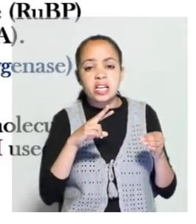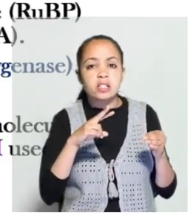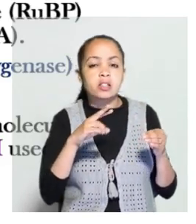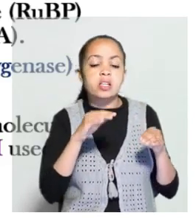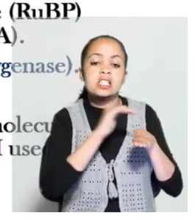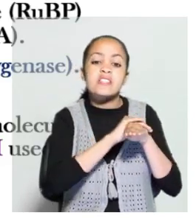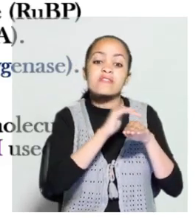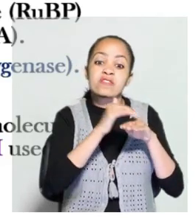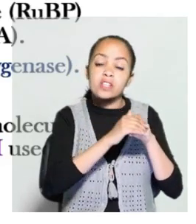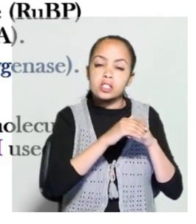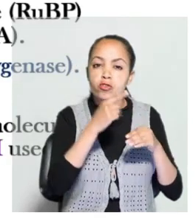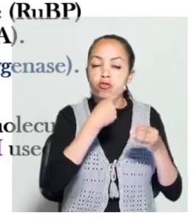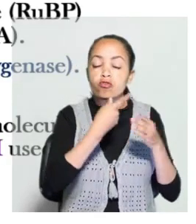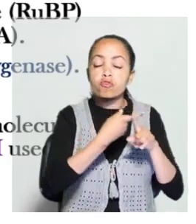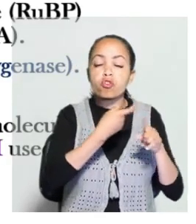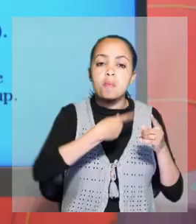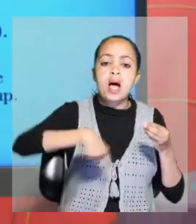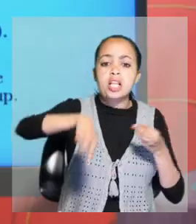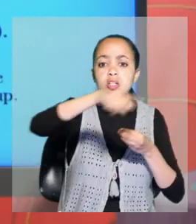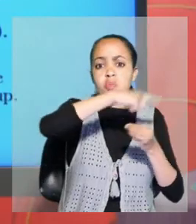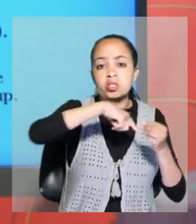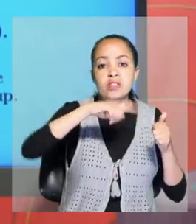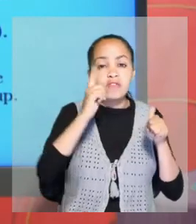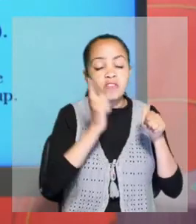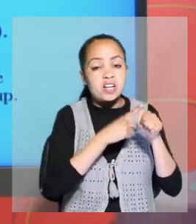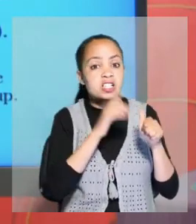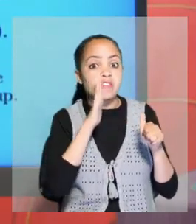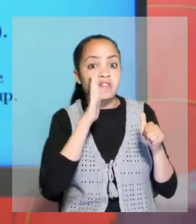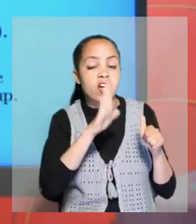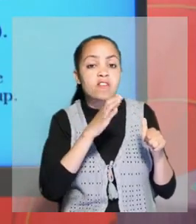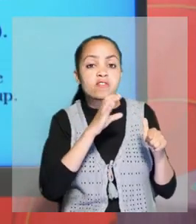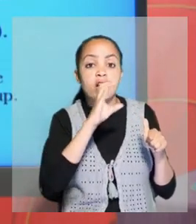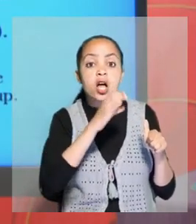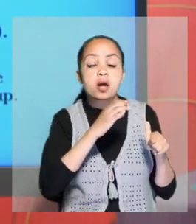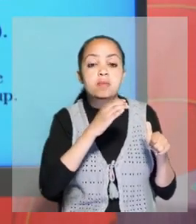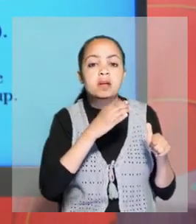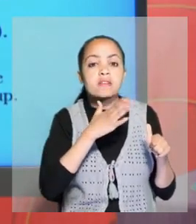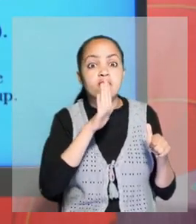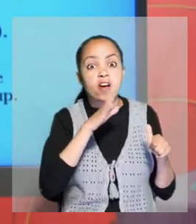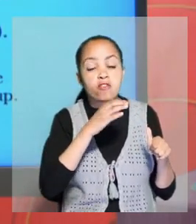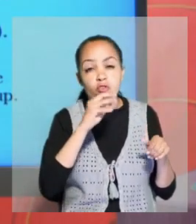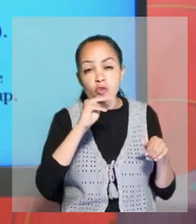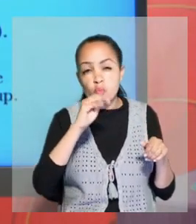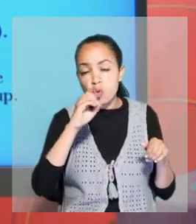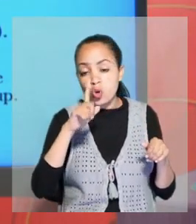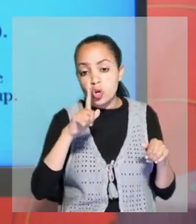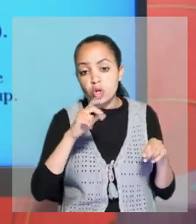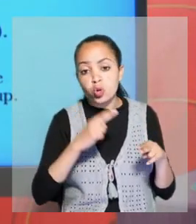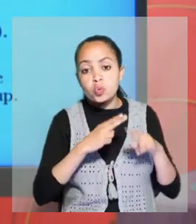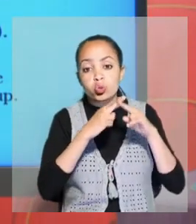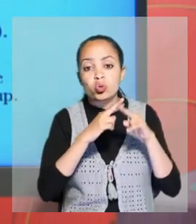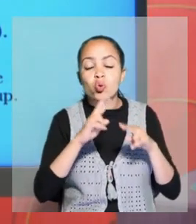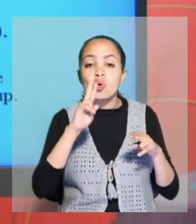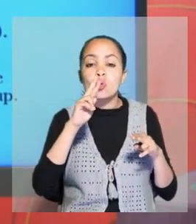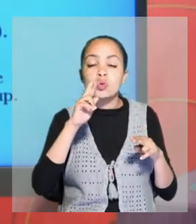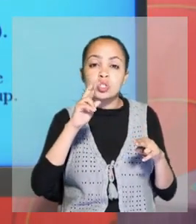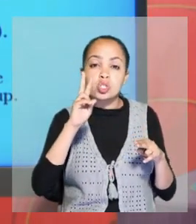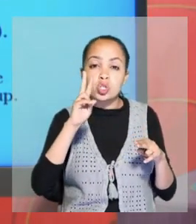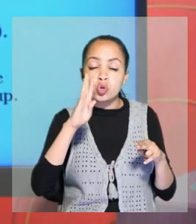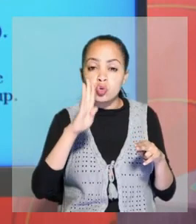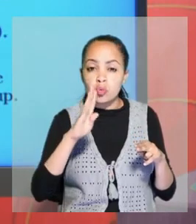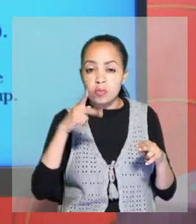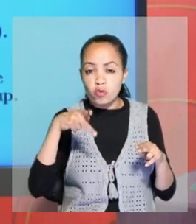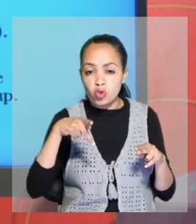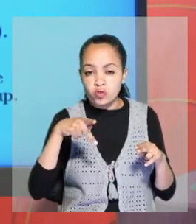that react with first carbon 5 molecule, which called ribulose biphosphate, to